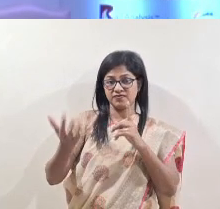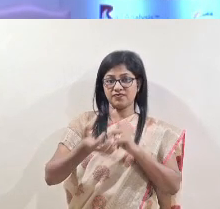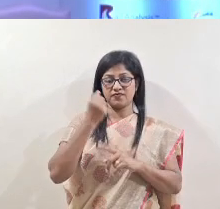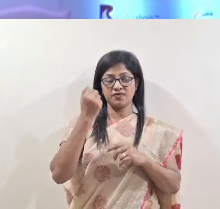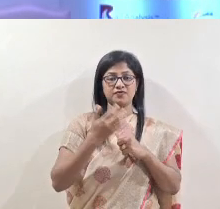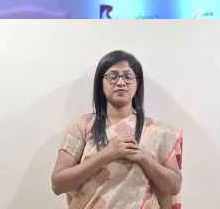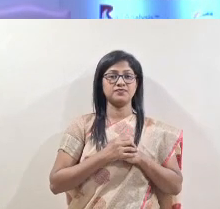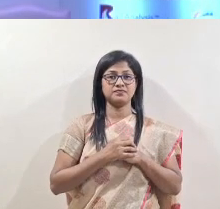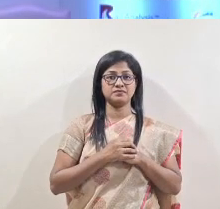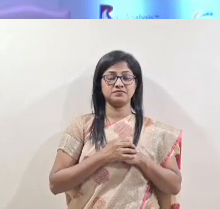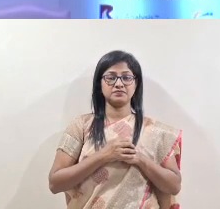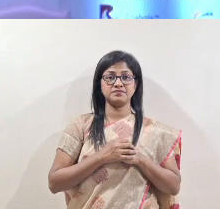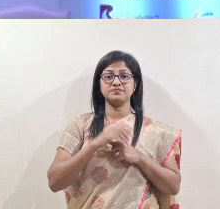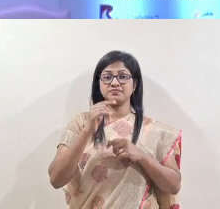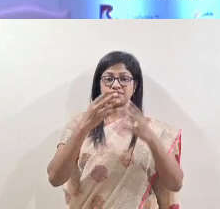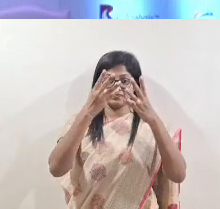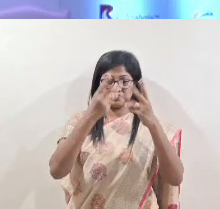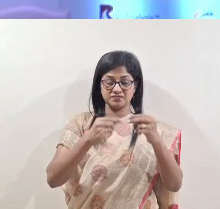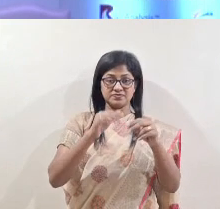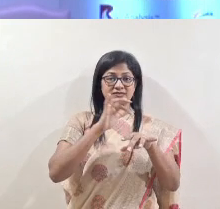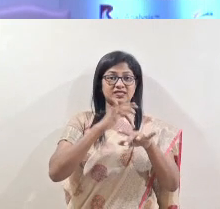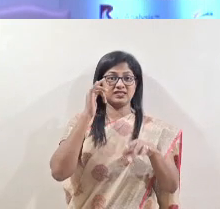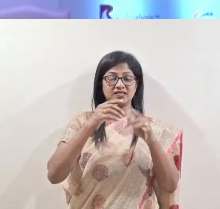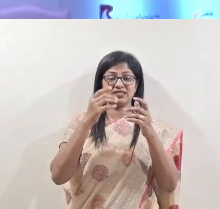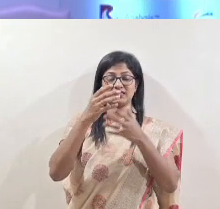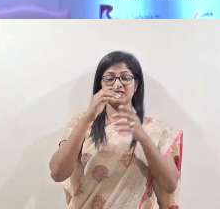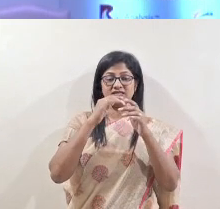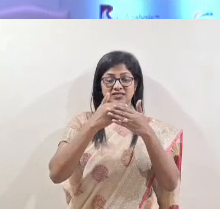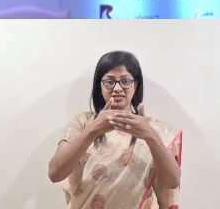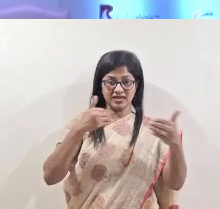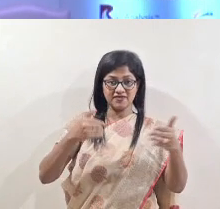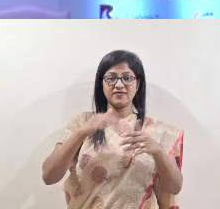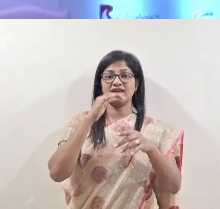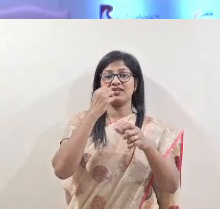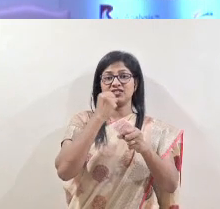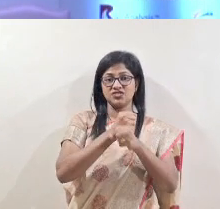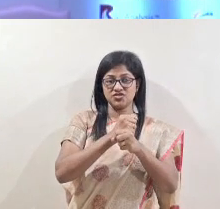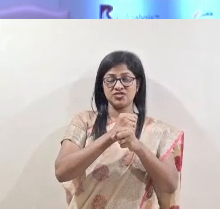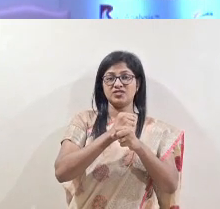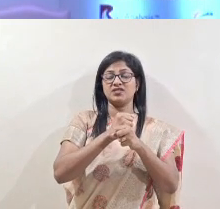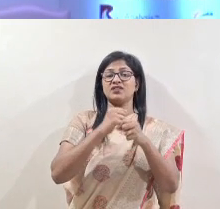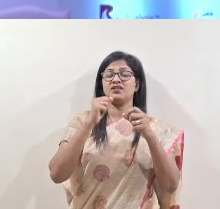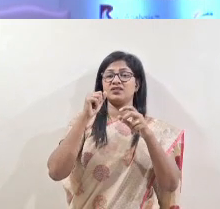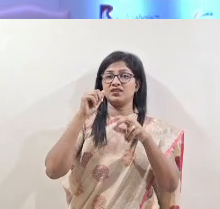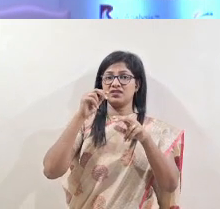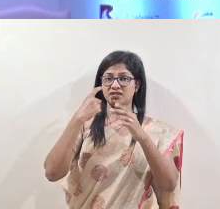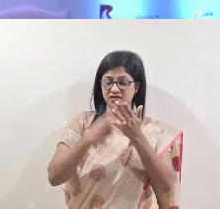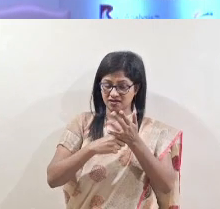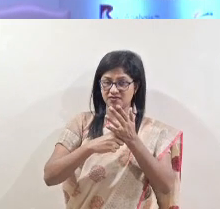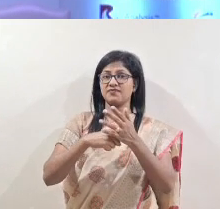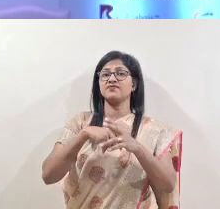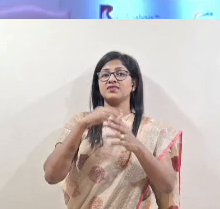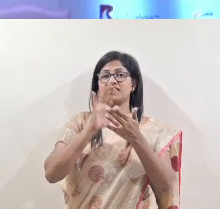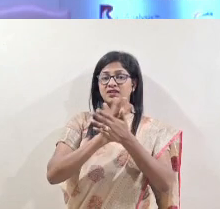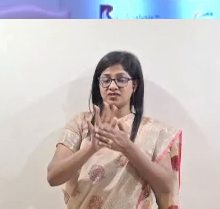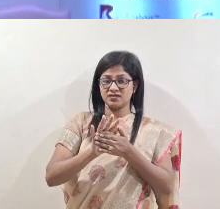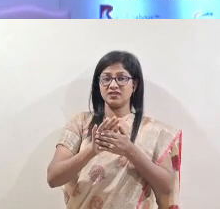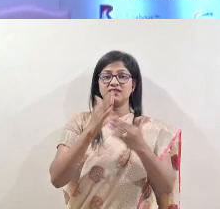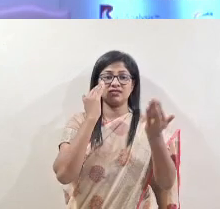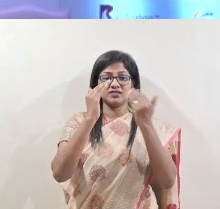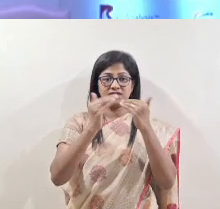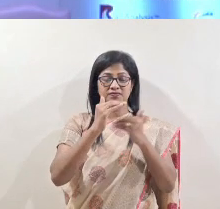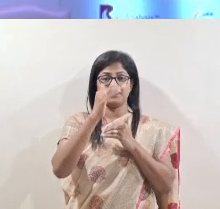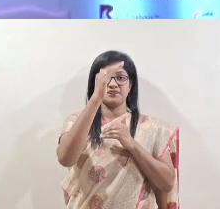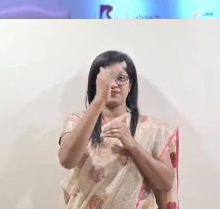shields, RAPs, and harder methods were relatively low compared to clearing time method. And these critical gaps